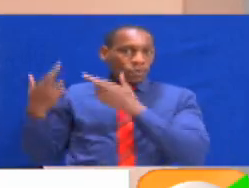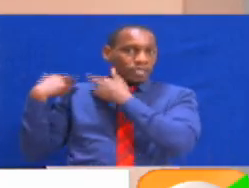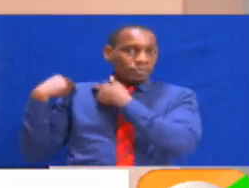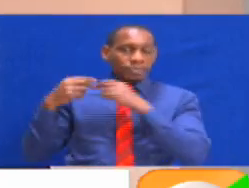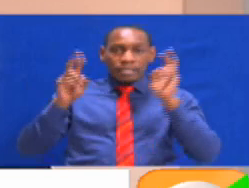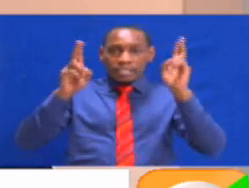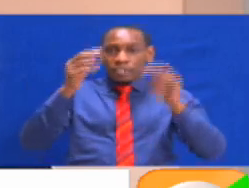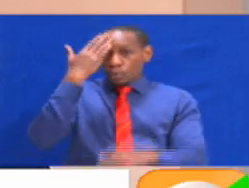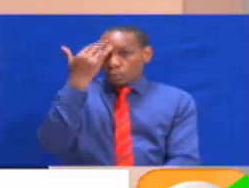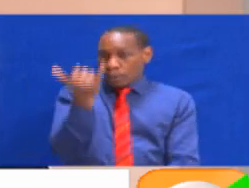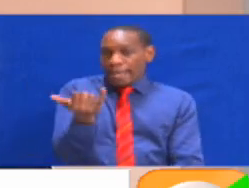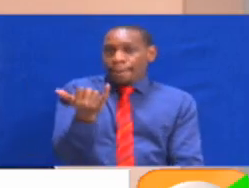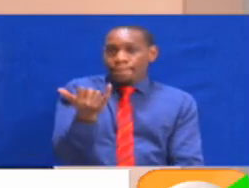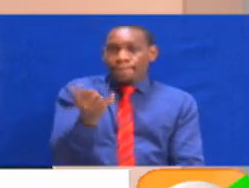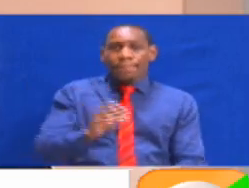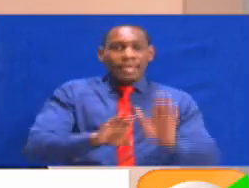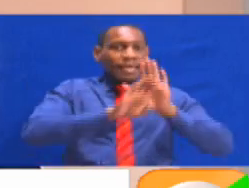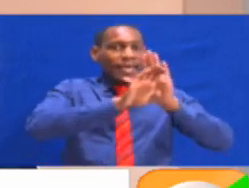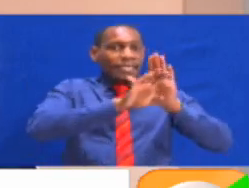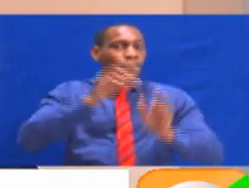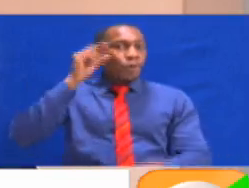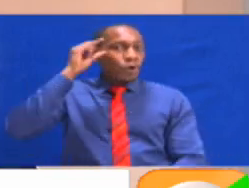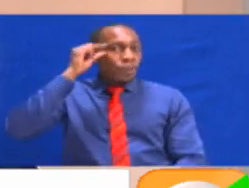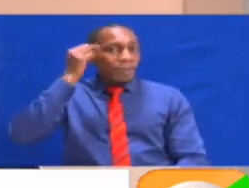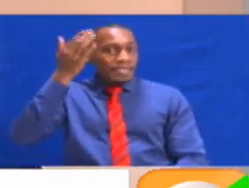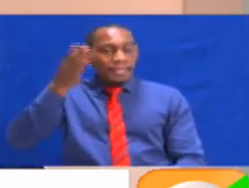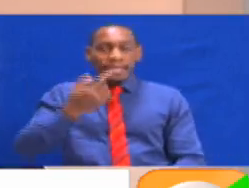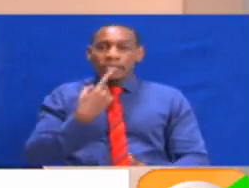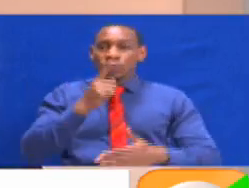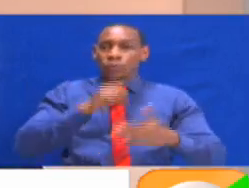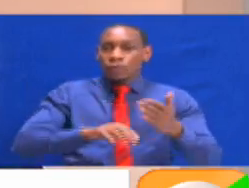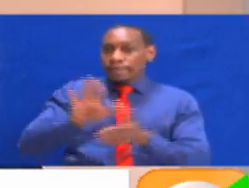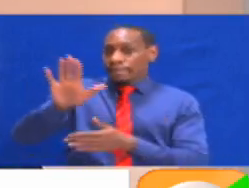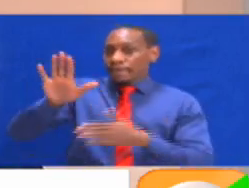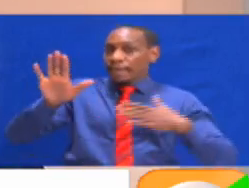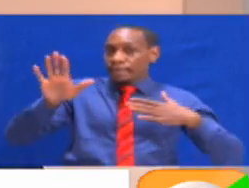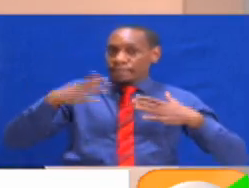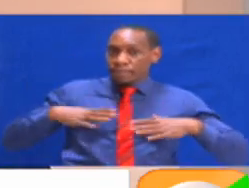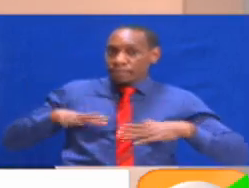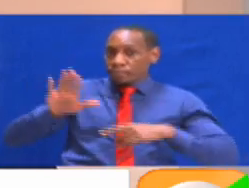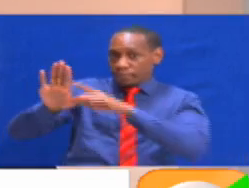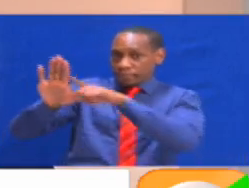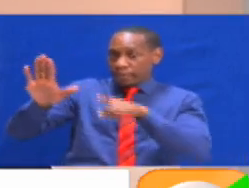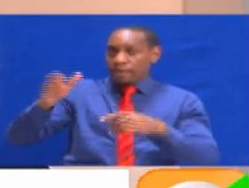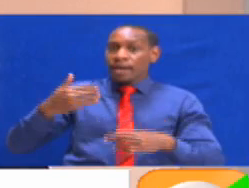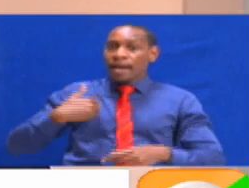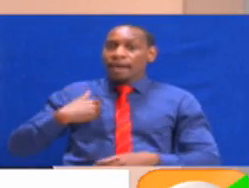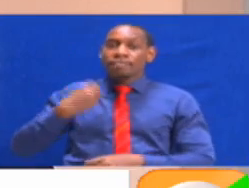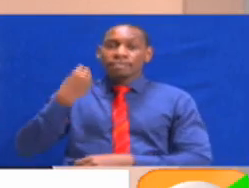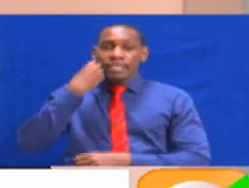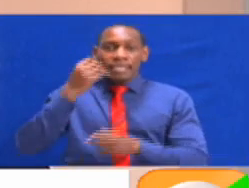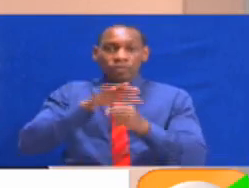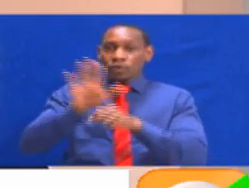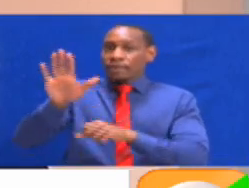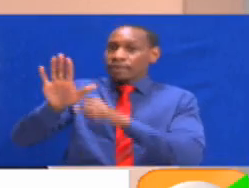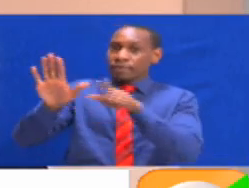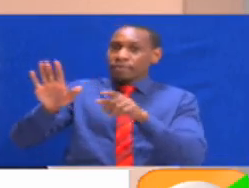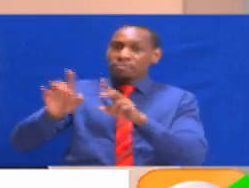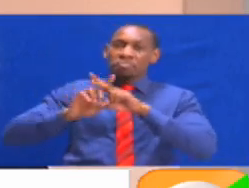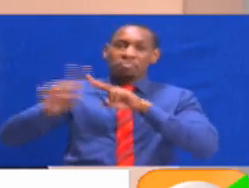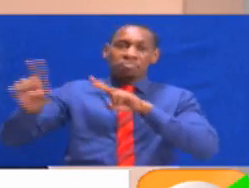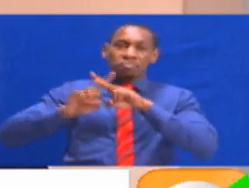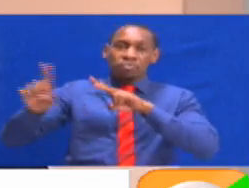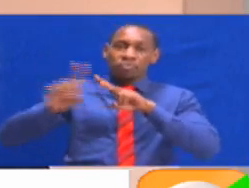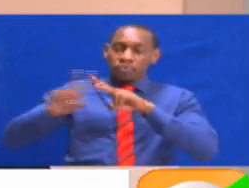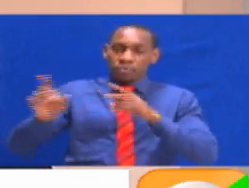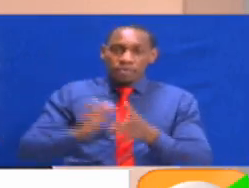issue because, I mean, look, for example, in Mombasa, we are told five people who were tested positive ran away. Mm-hmm. And